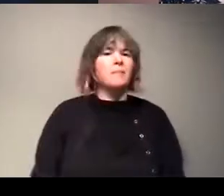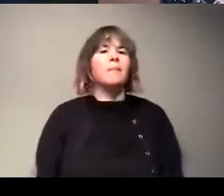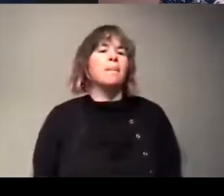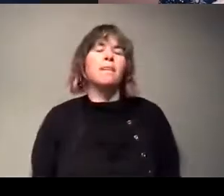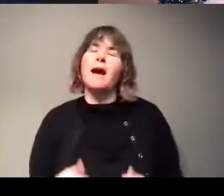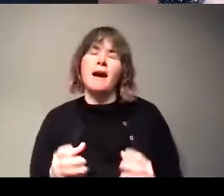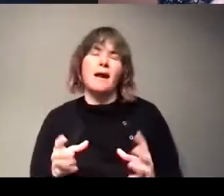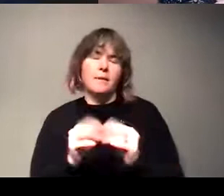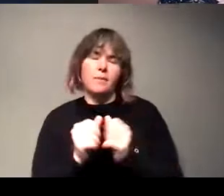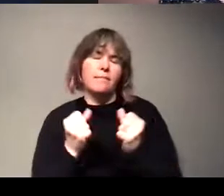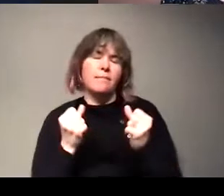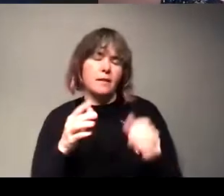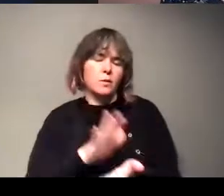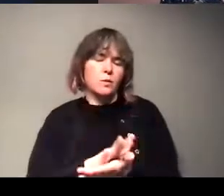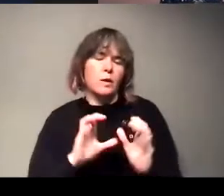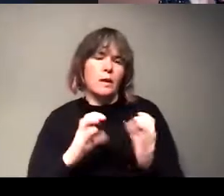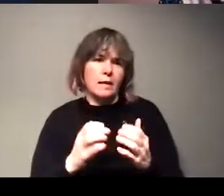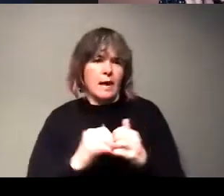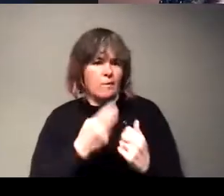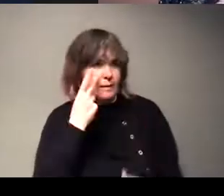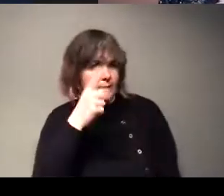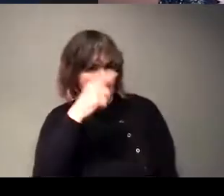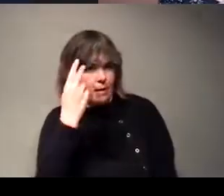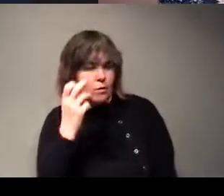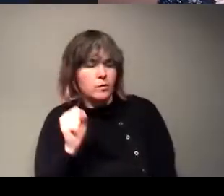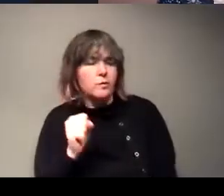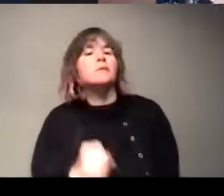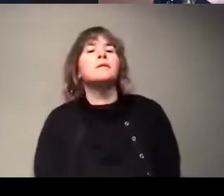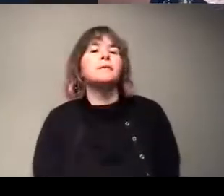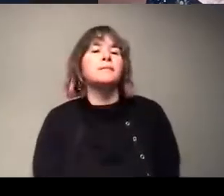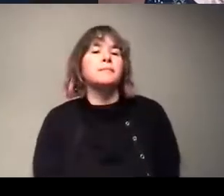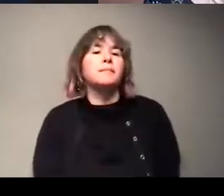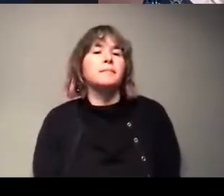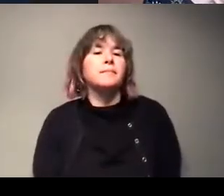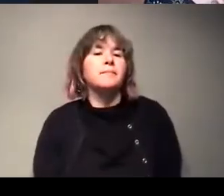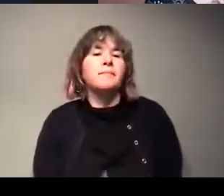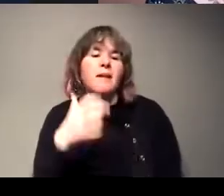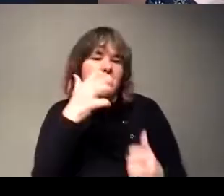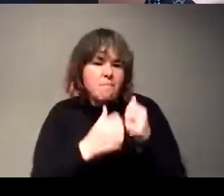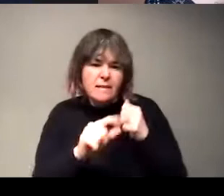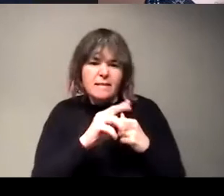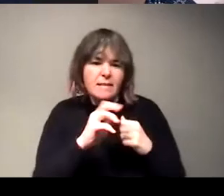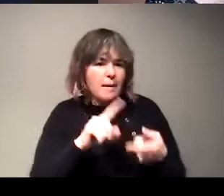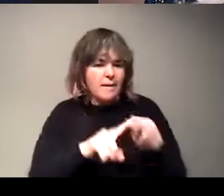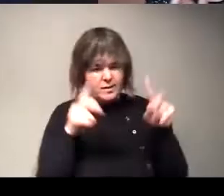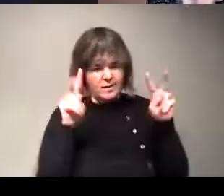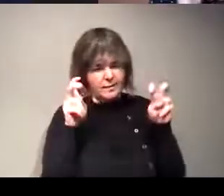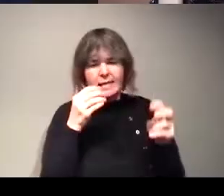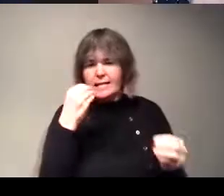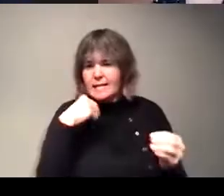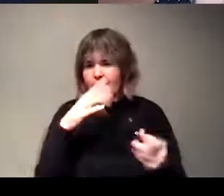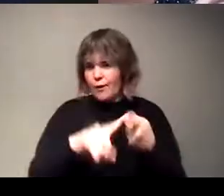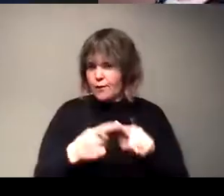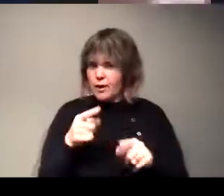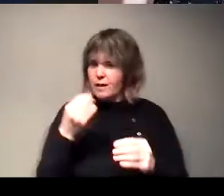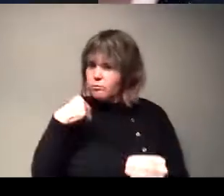school classes to talk about how we can see black holes. They're mean zombie friends that eat their friends' stars and kind of light